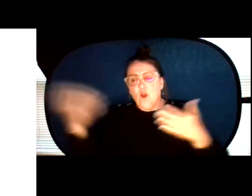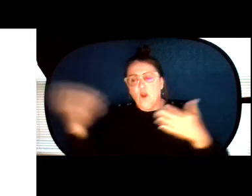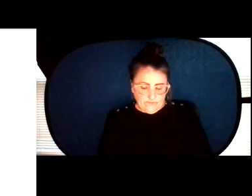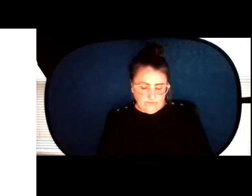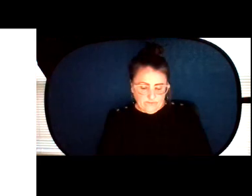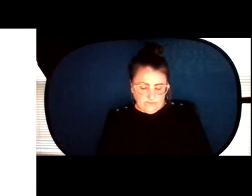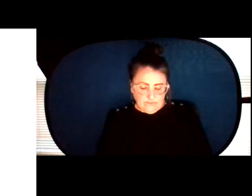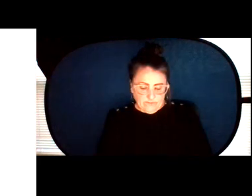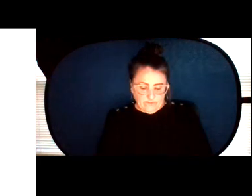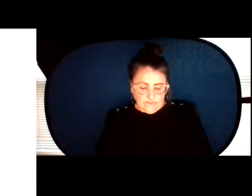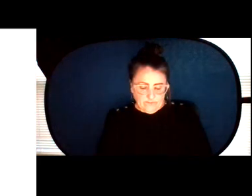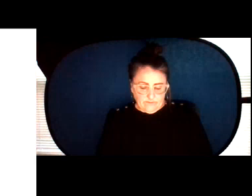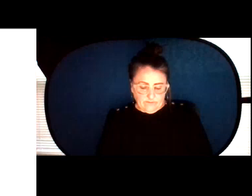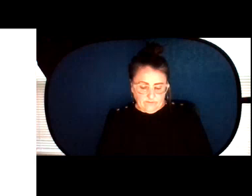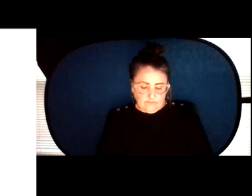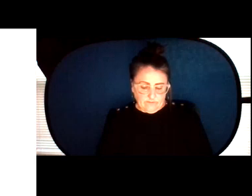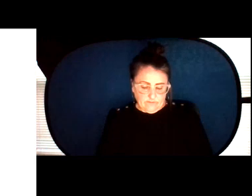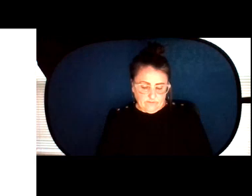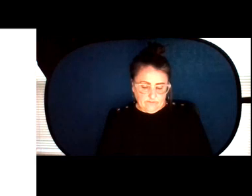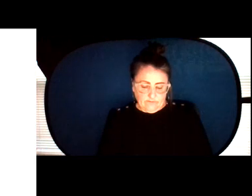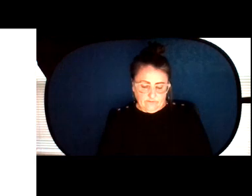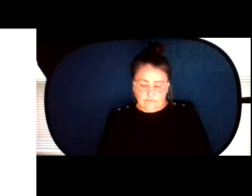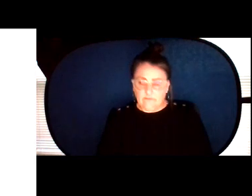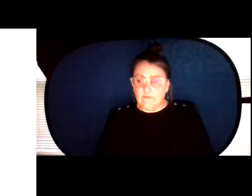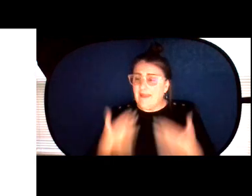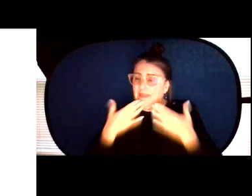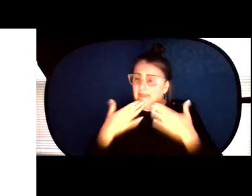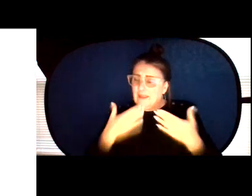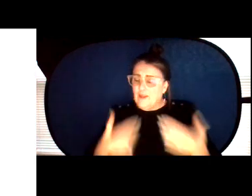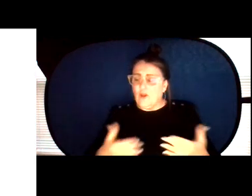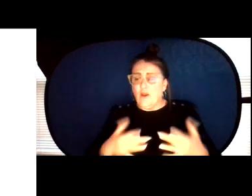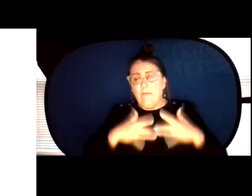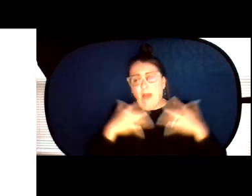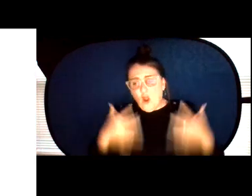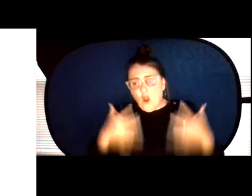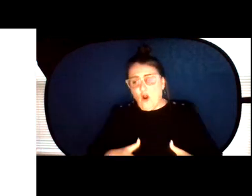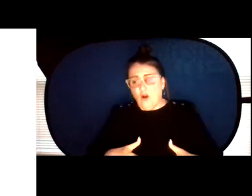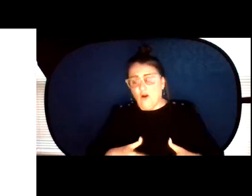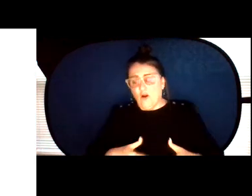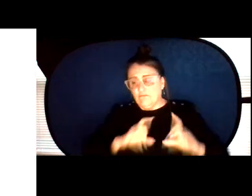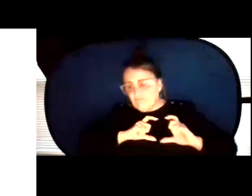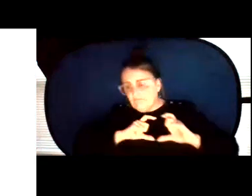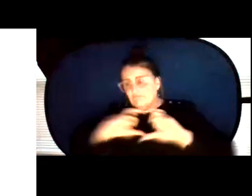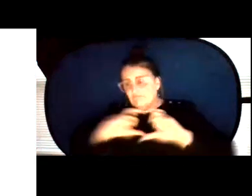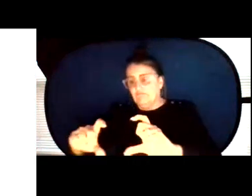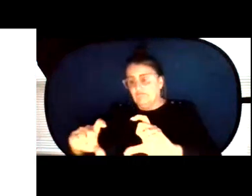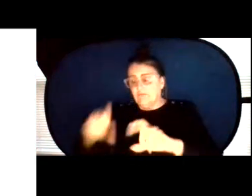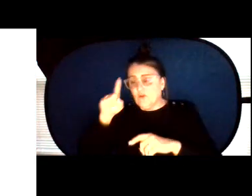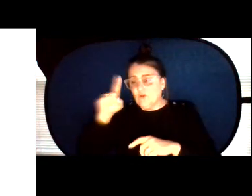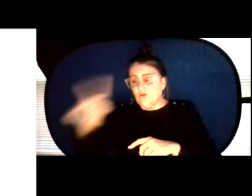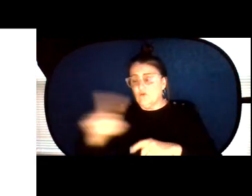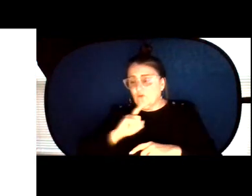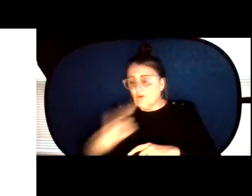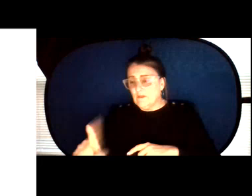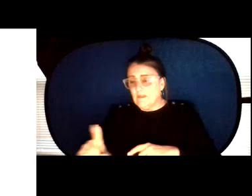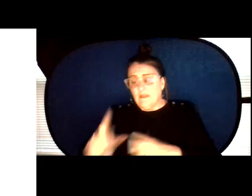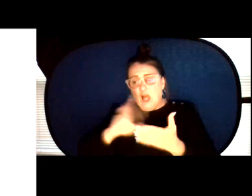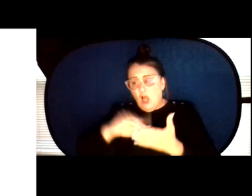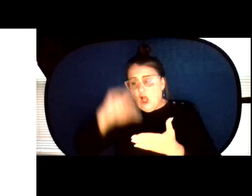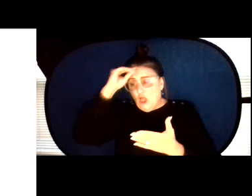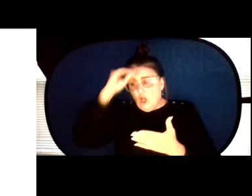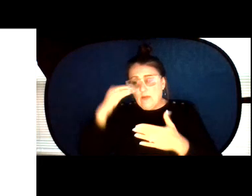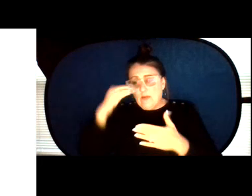coffee times. I want to thank you with all my heart for all the things that you have done, because it's been a learning